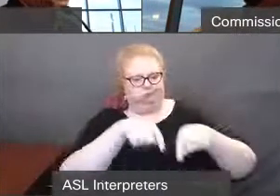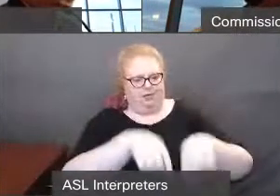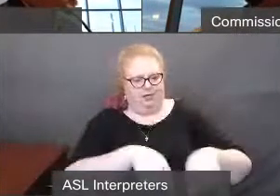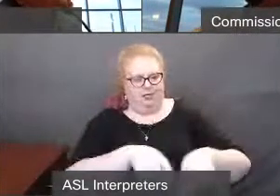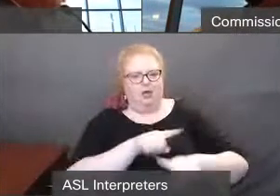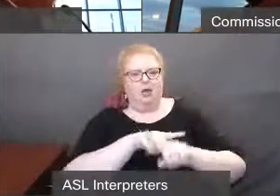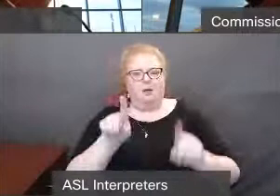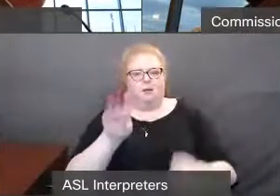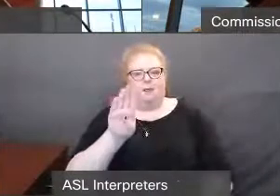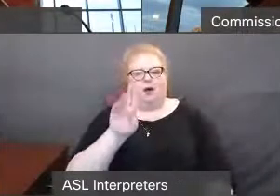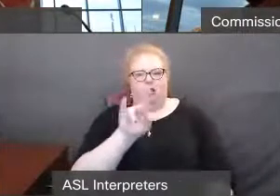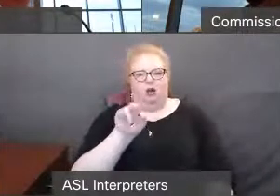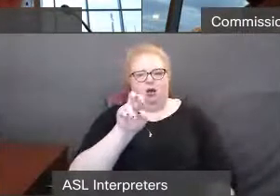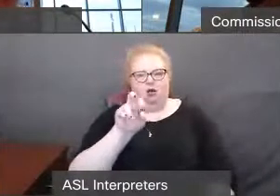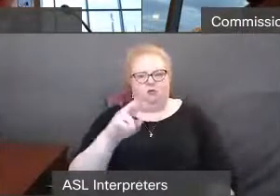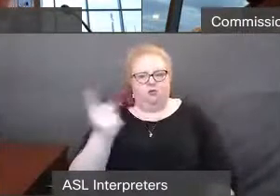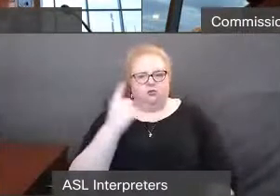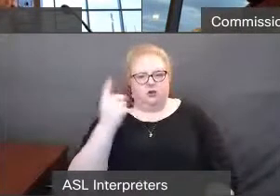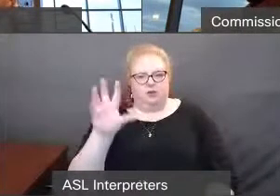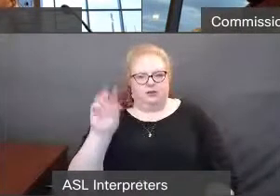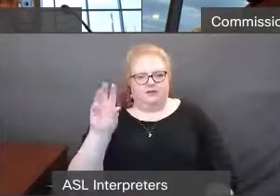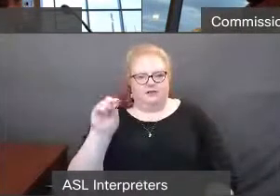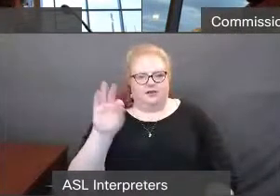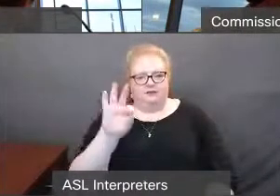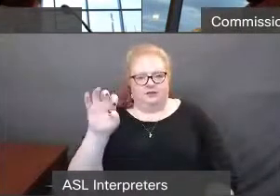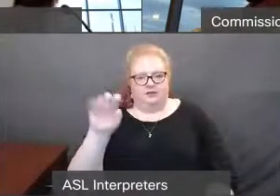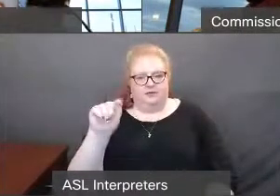50 feet. Is that correct?